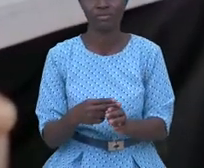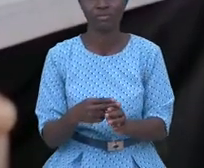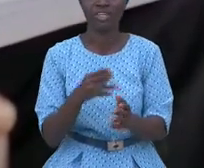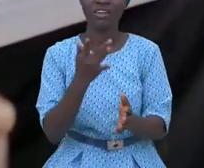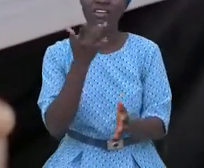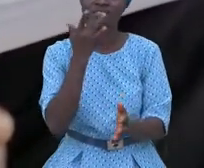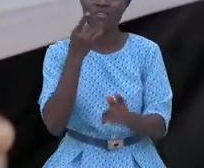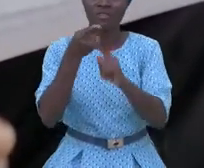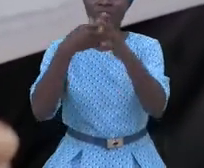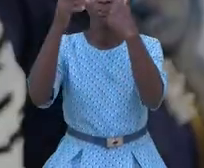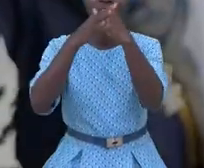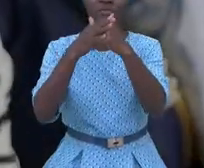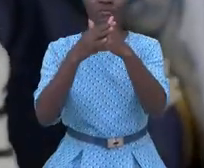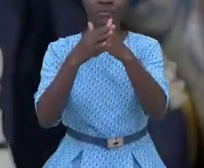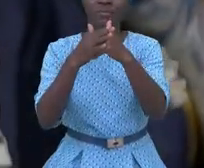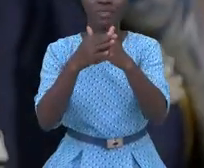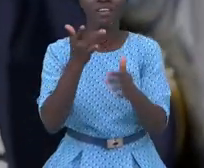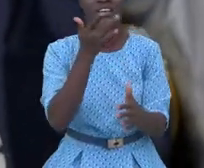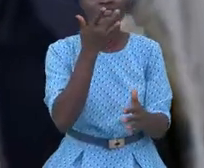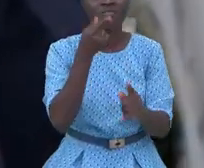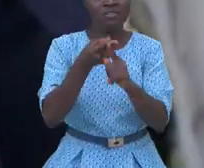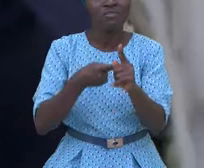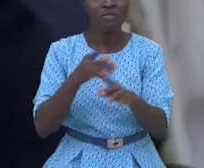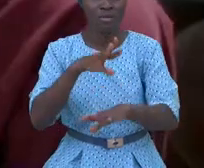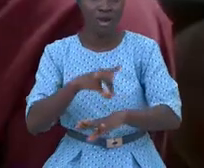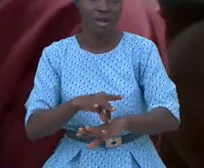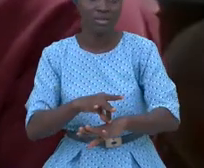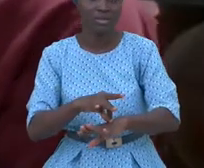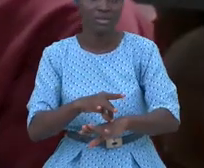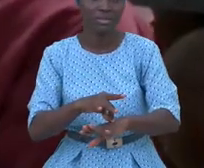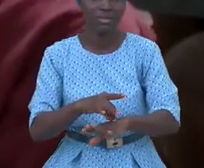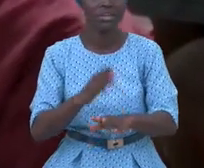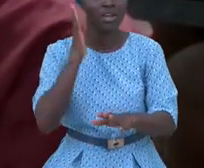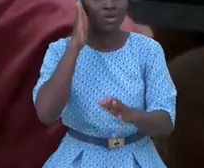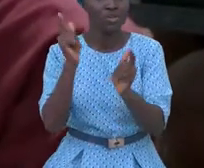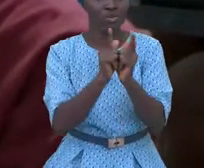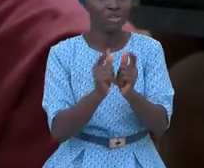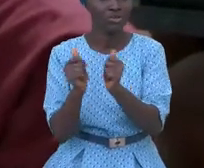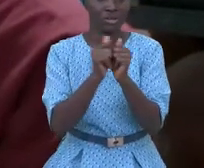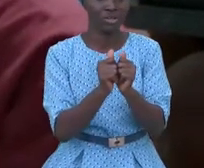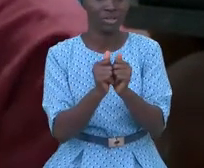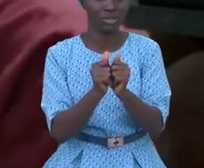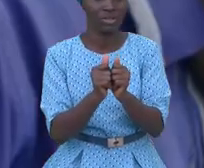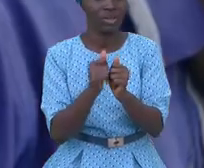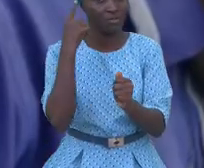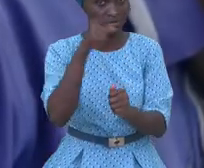Favor from heaven, favor from earth will meet together on